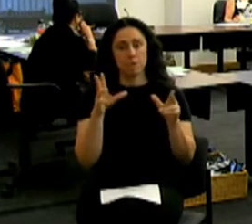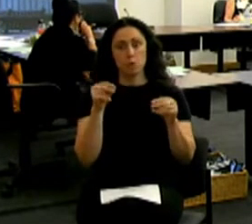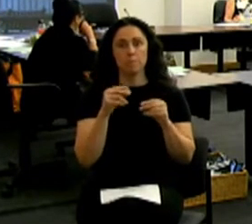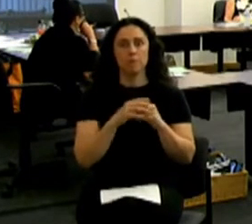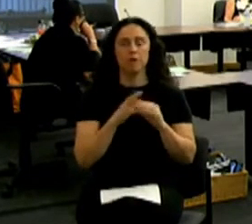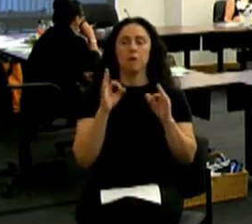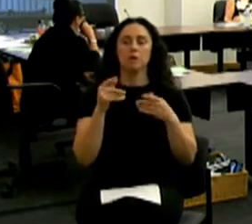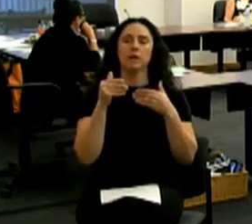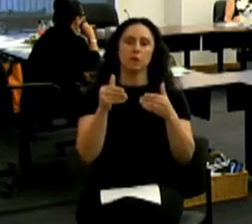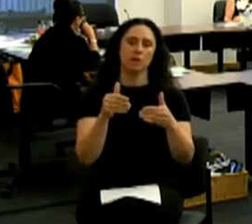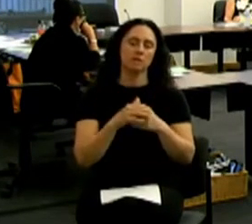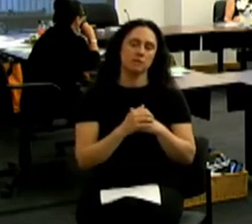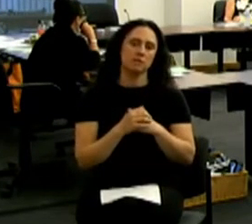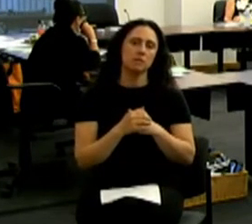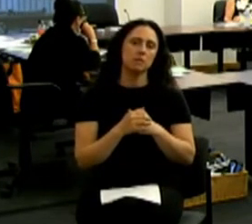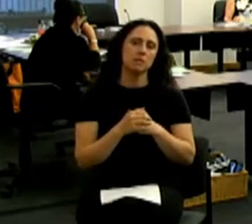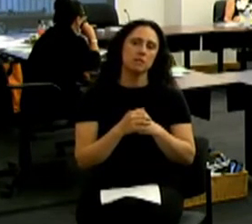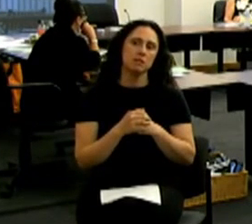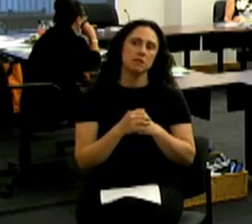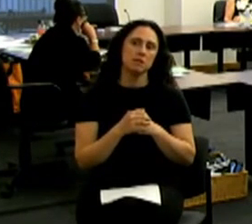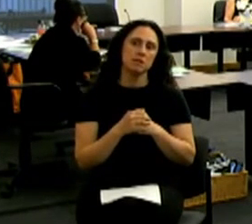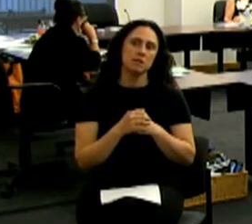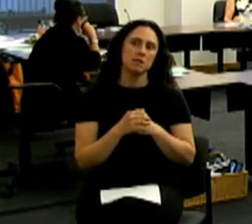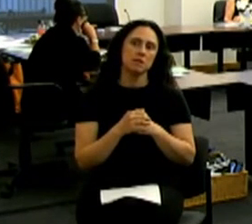No, go ahead then. Let's